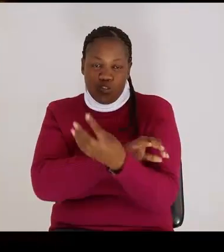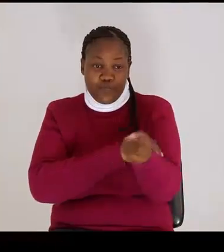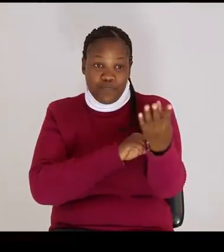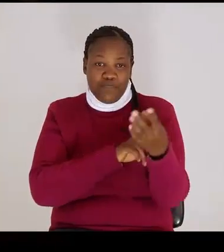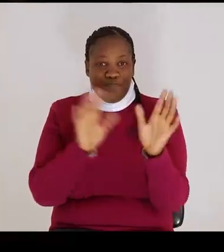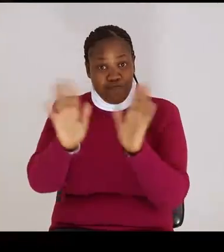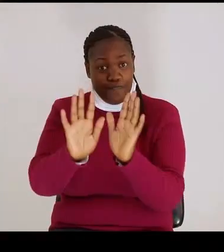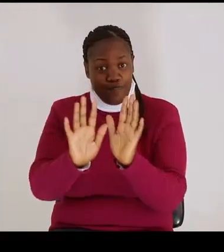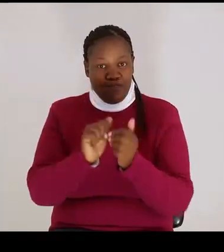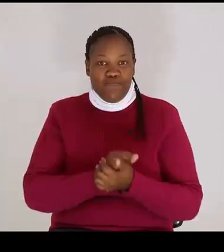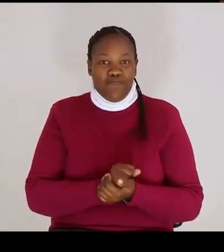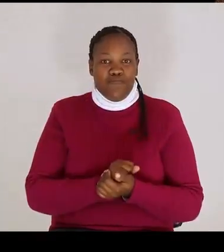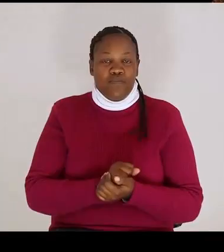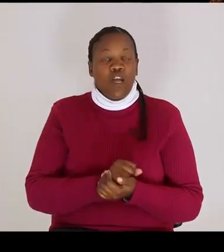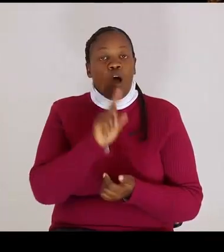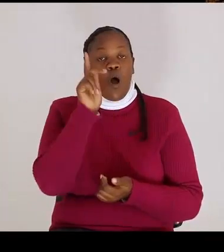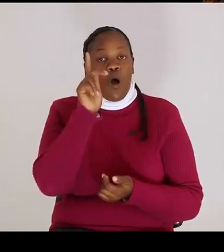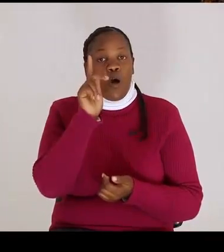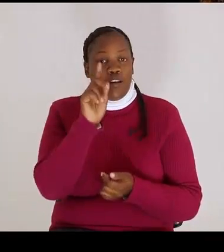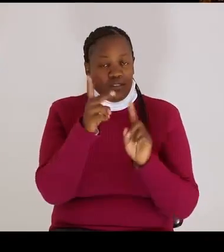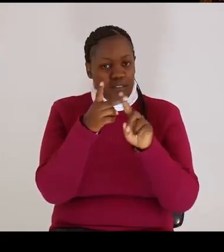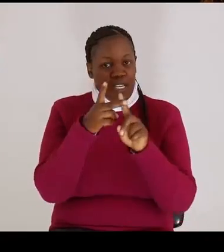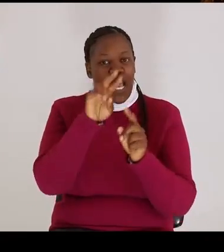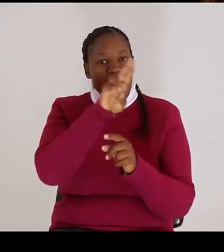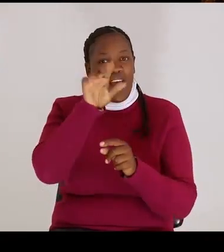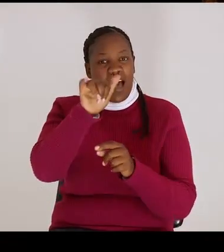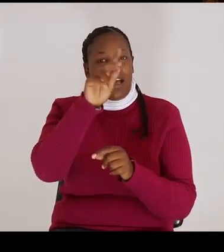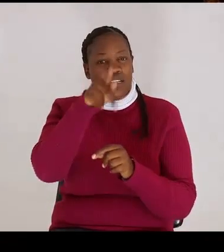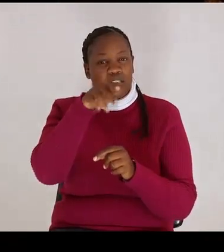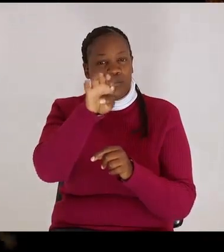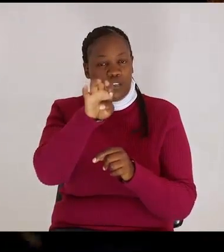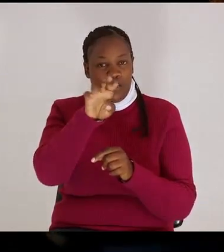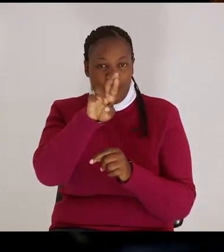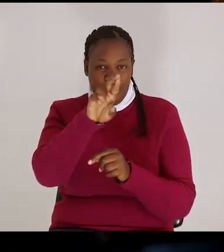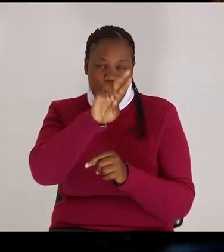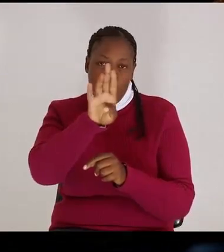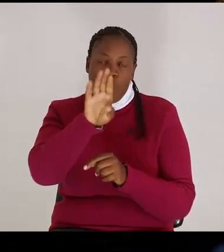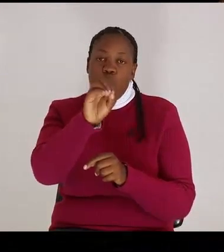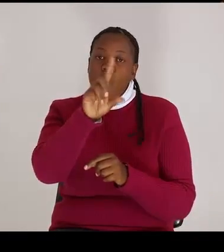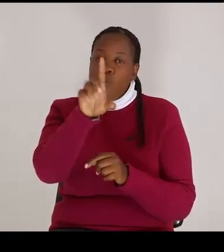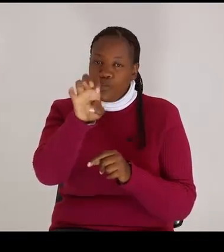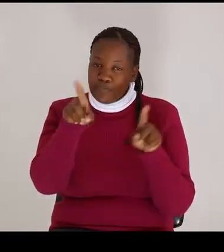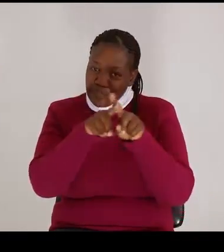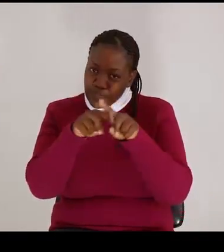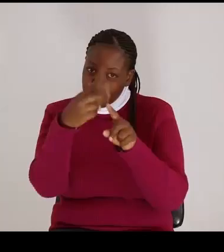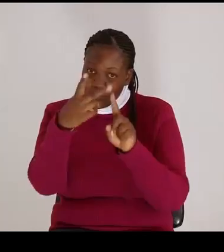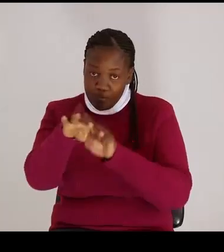children. Oh, and hyperbole too, 20 times.